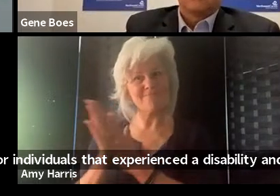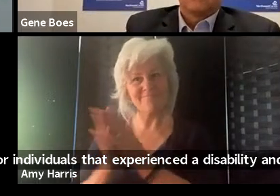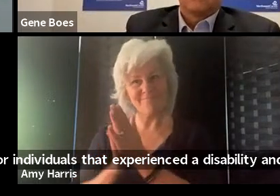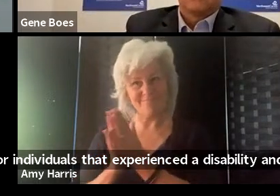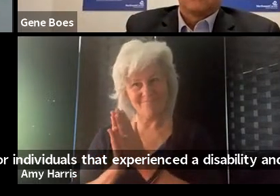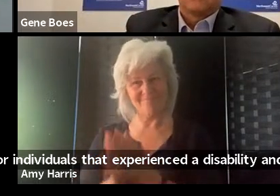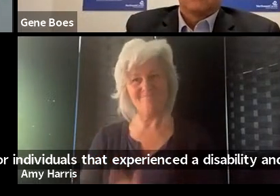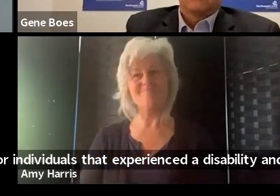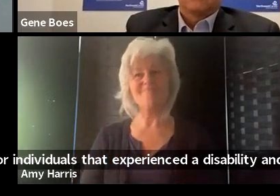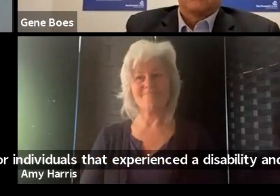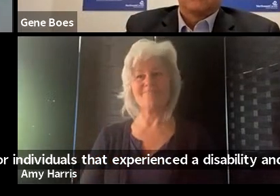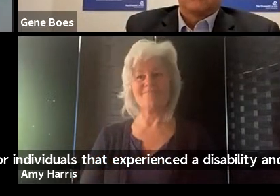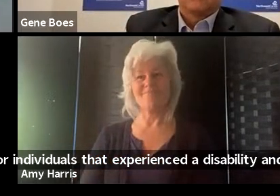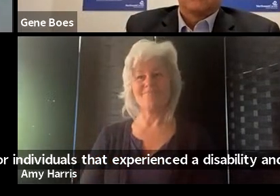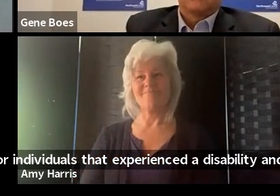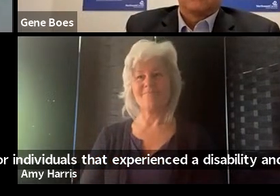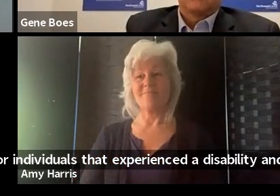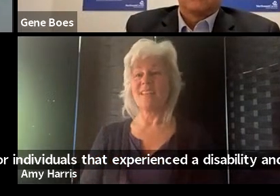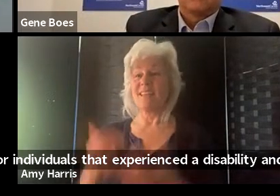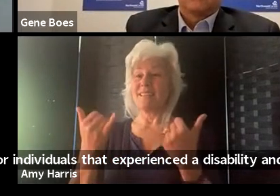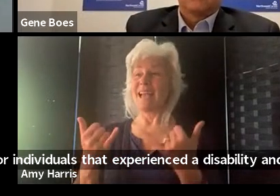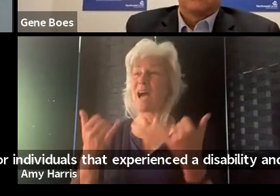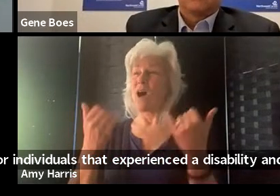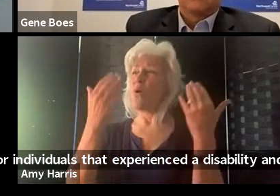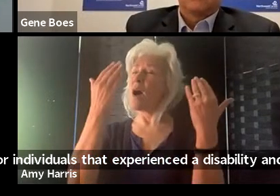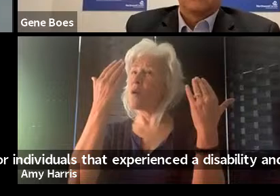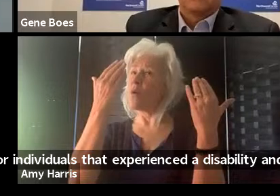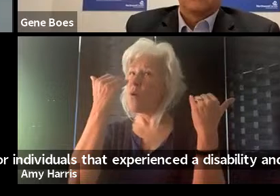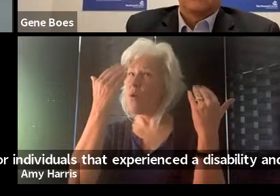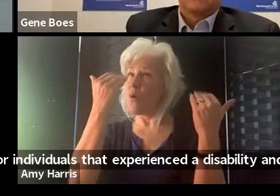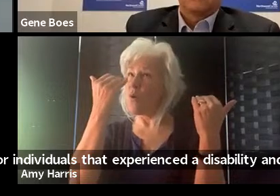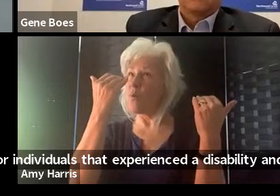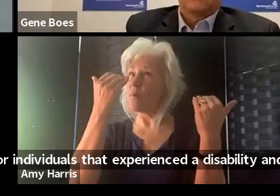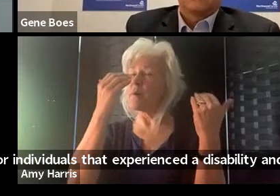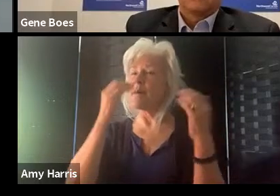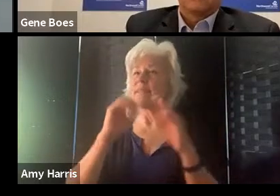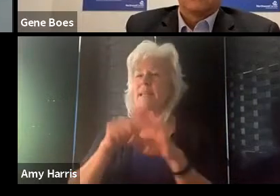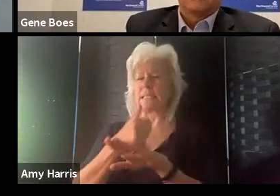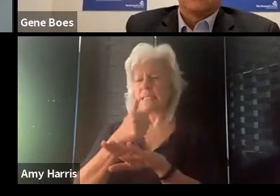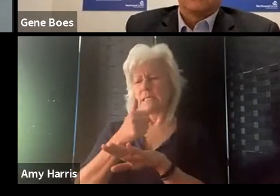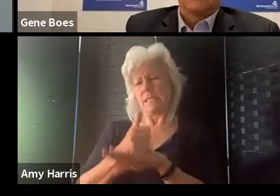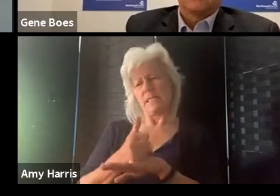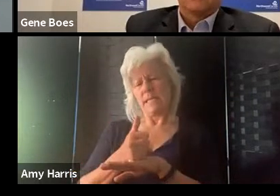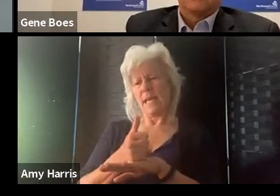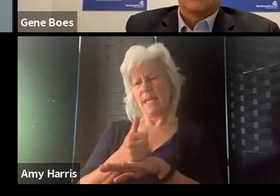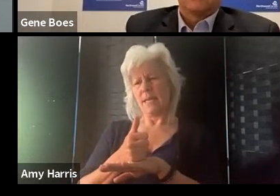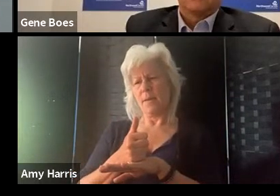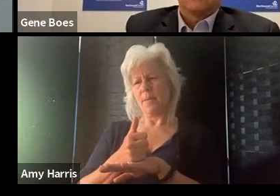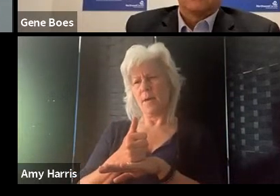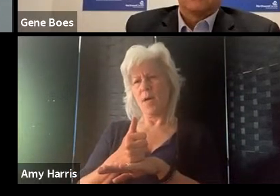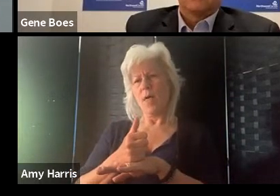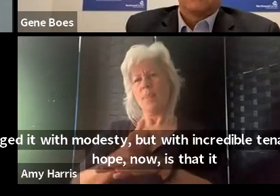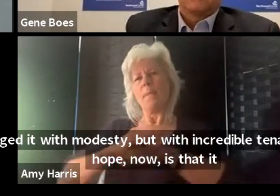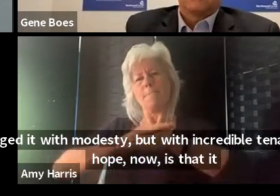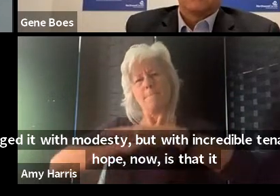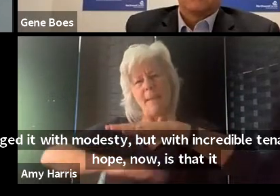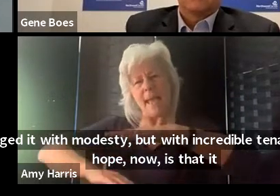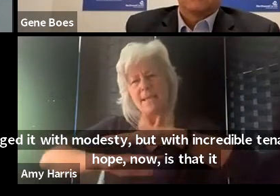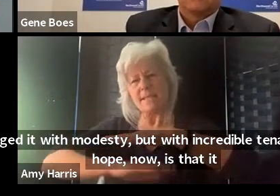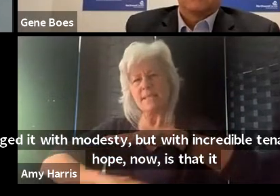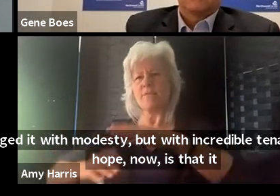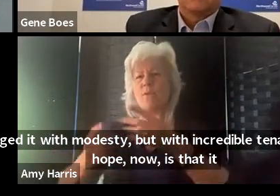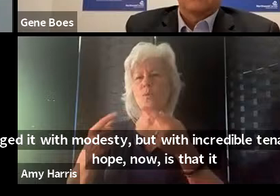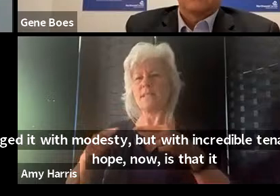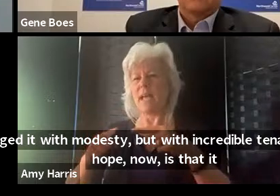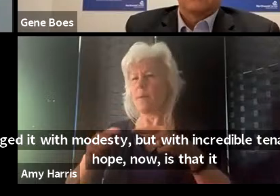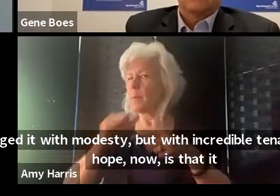it establishes a floor for what we have, but not a ceiling. We have